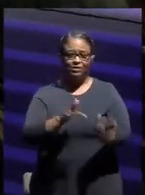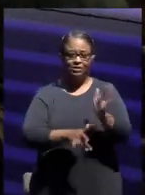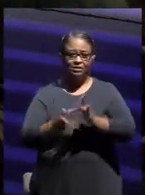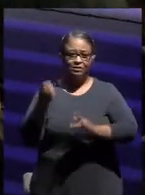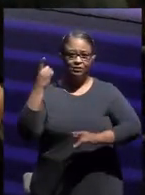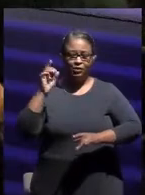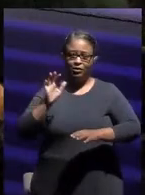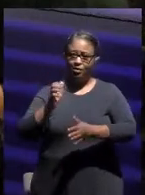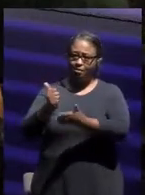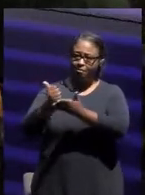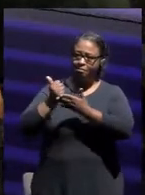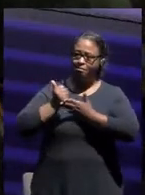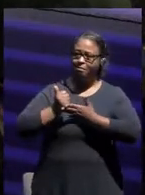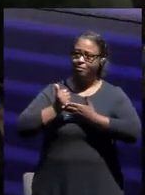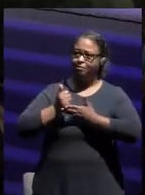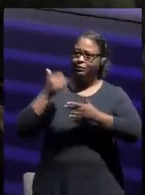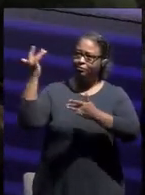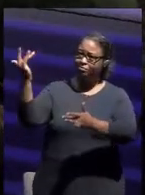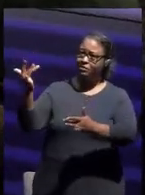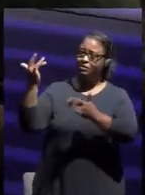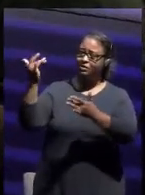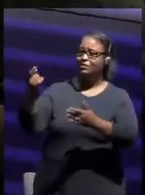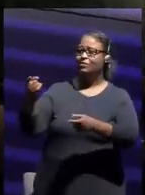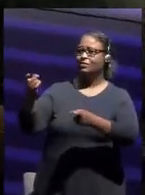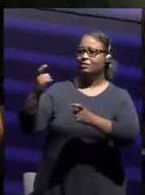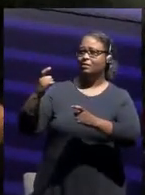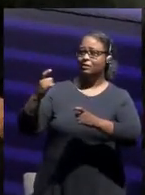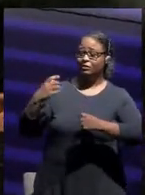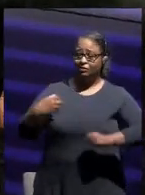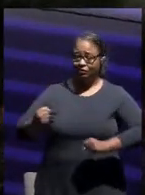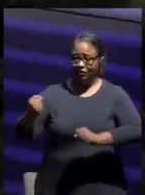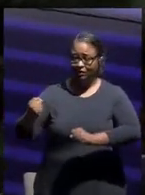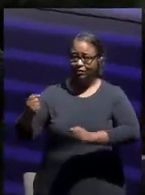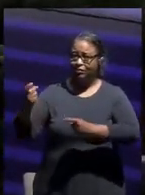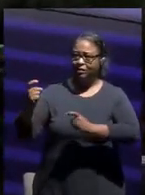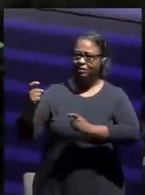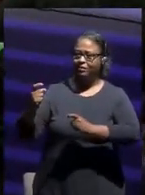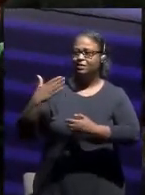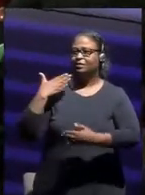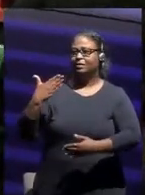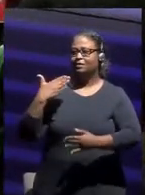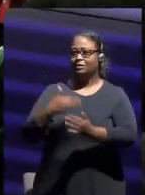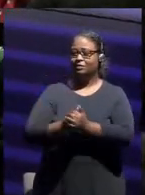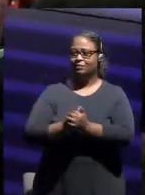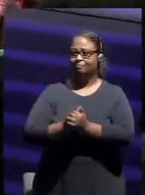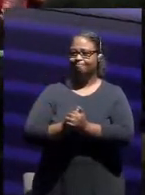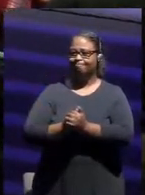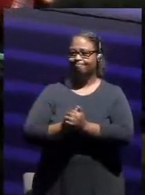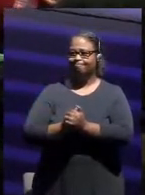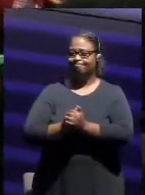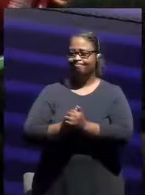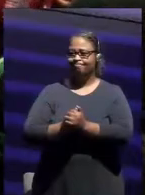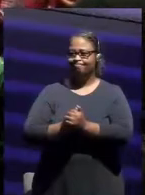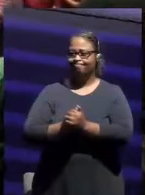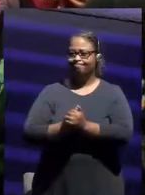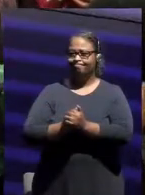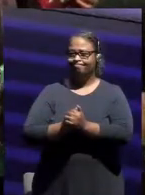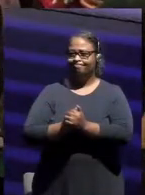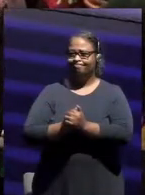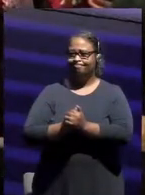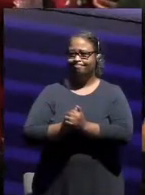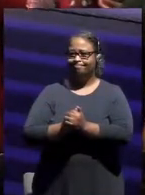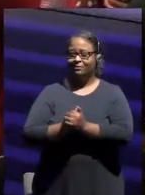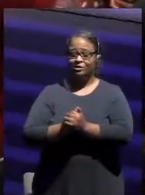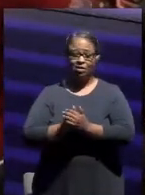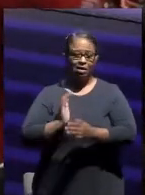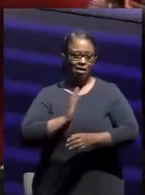and your grace and mercy and your strength, Lord God. I ask, God, that you administer that to our congregation, to our guests,